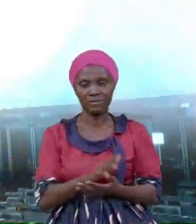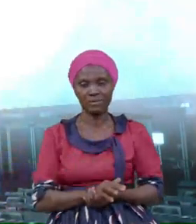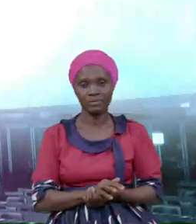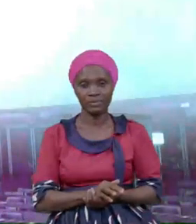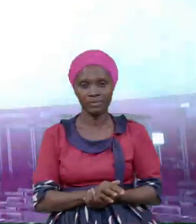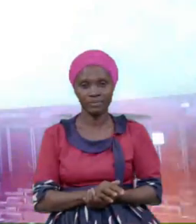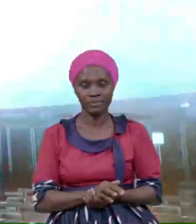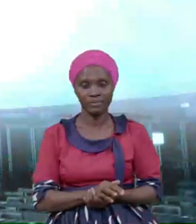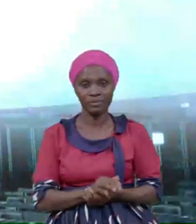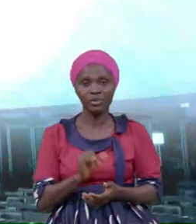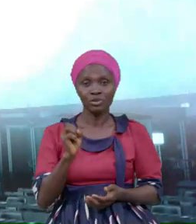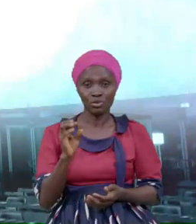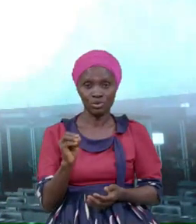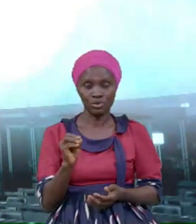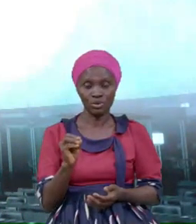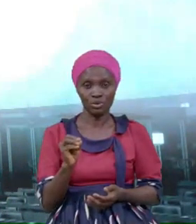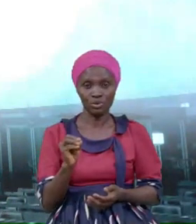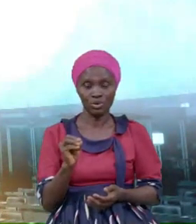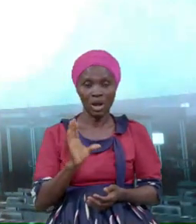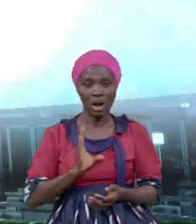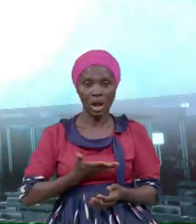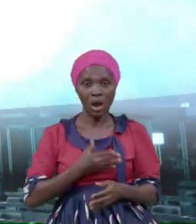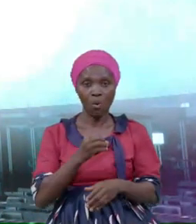So, our counselors,